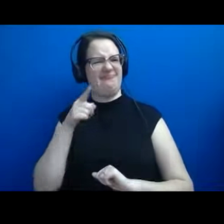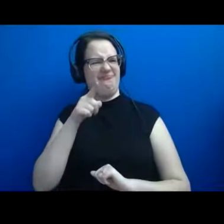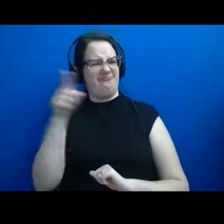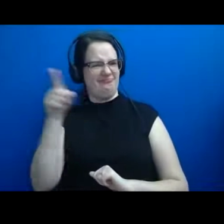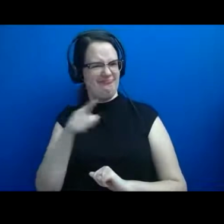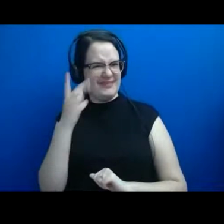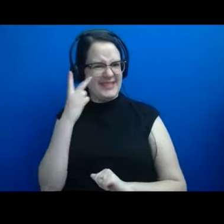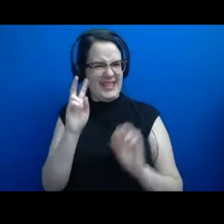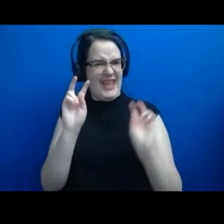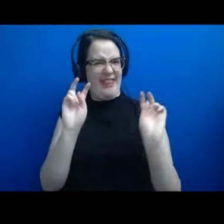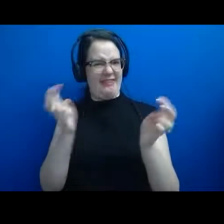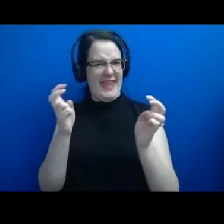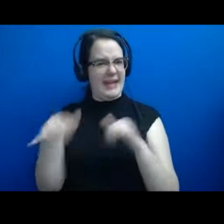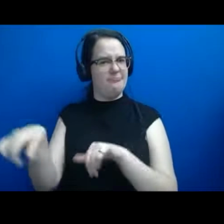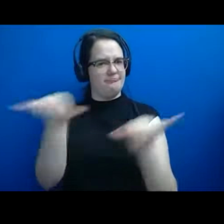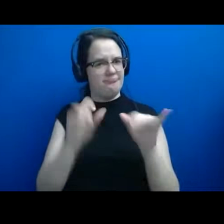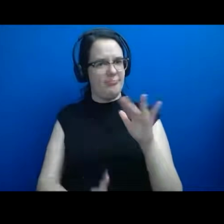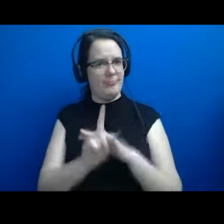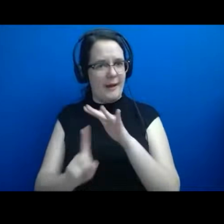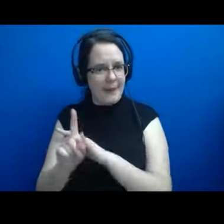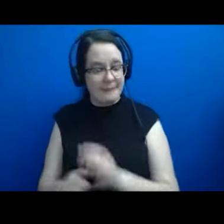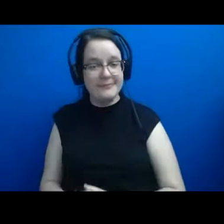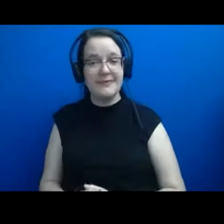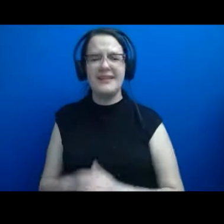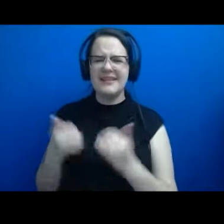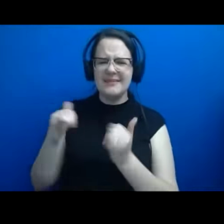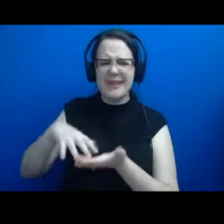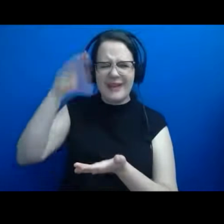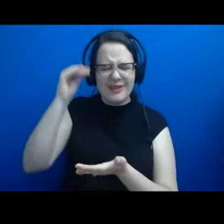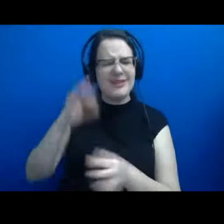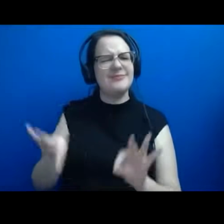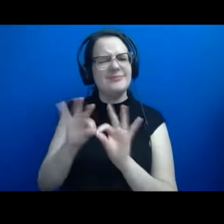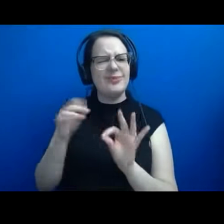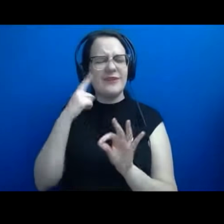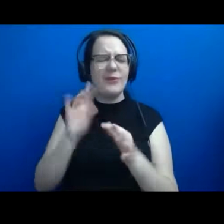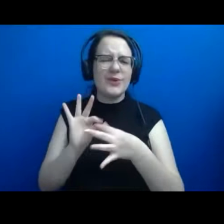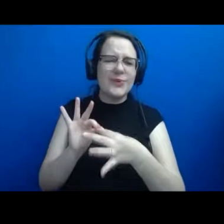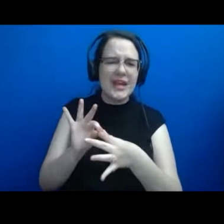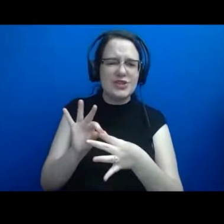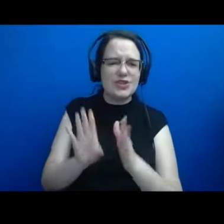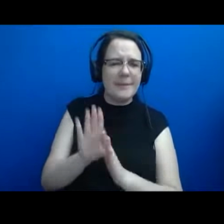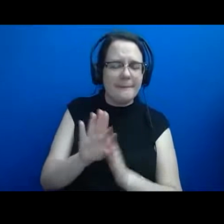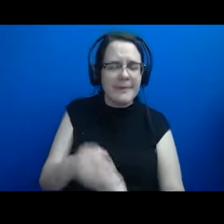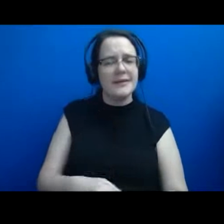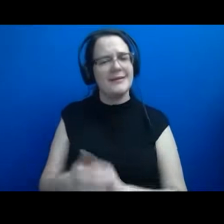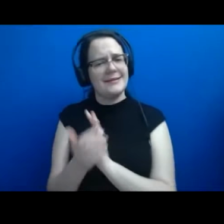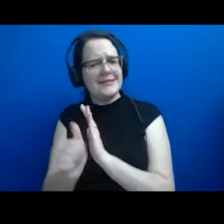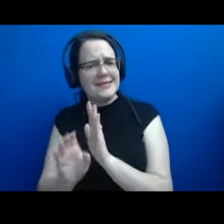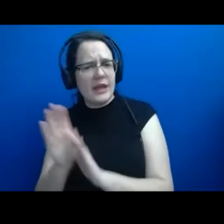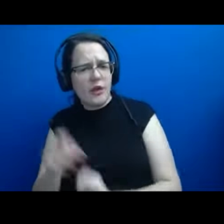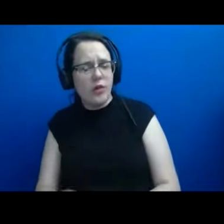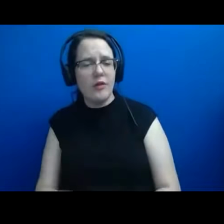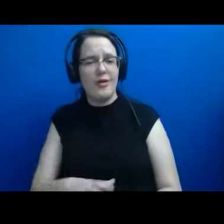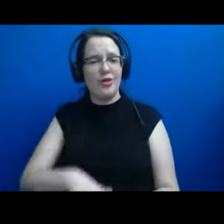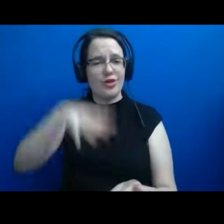So it's key to relationship building, skills building, learning, building identity of our